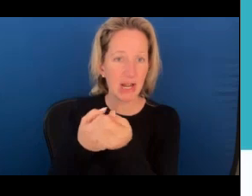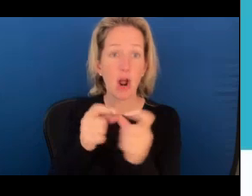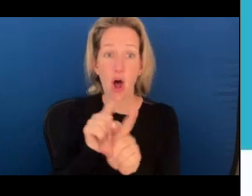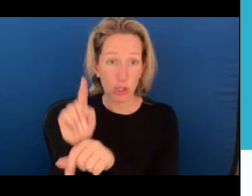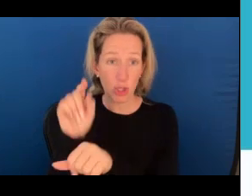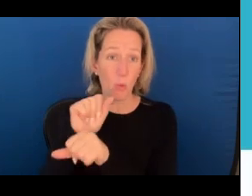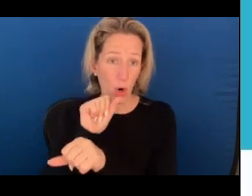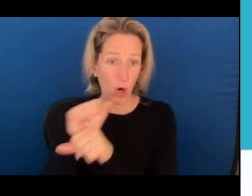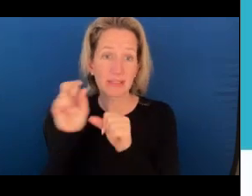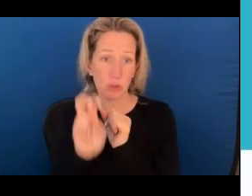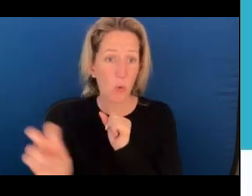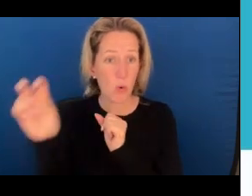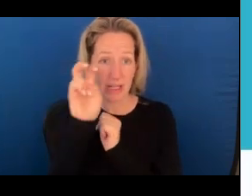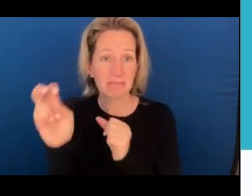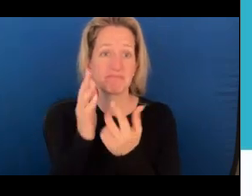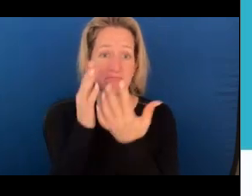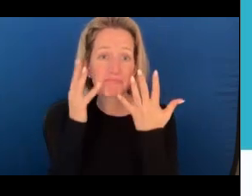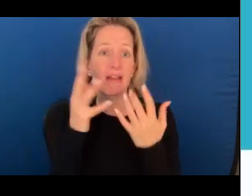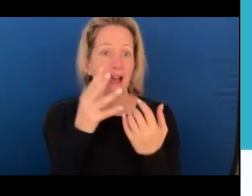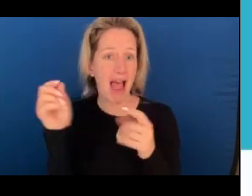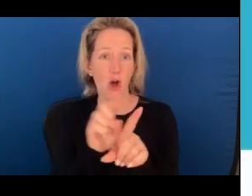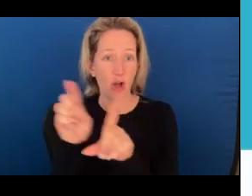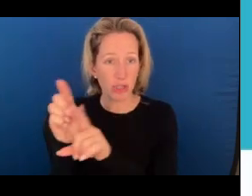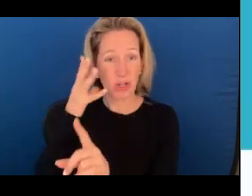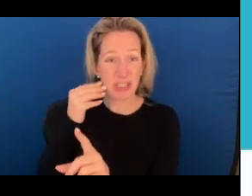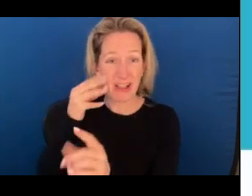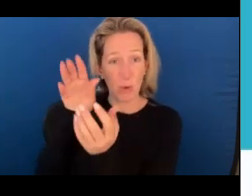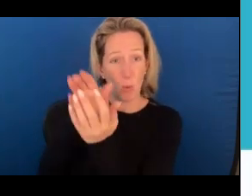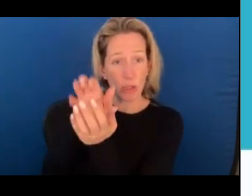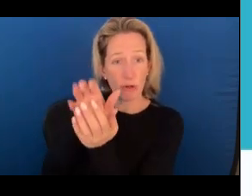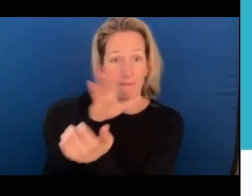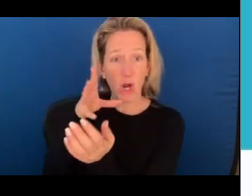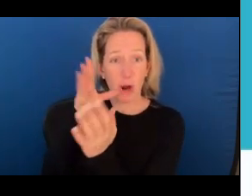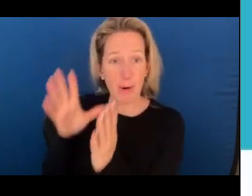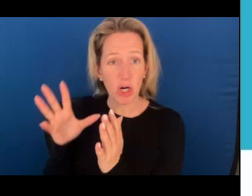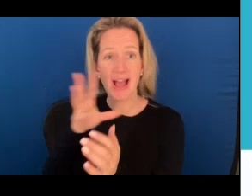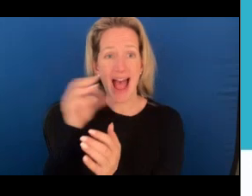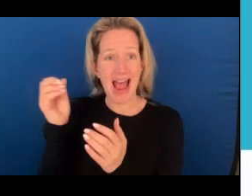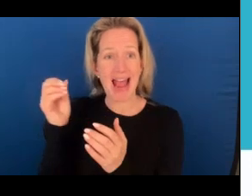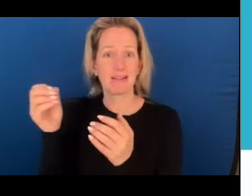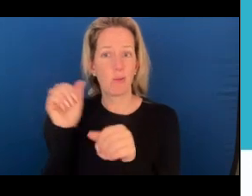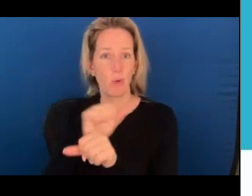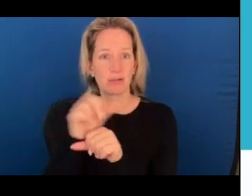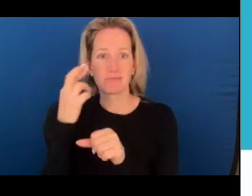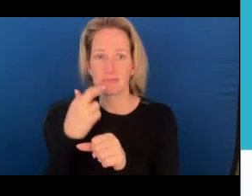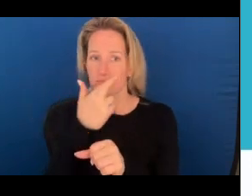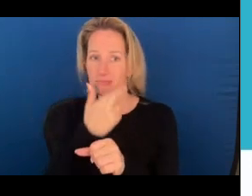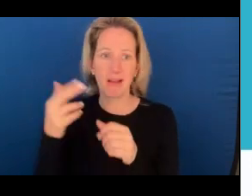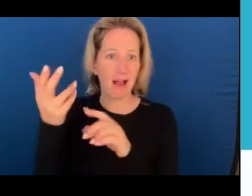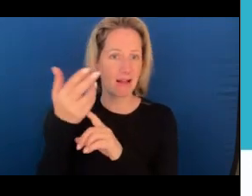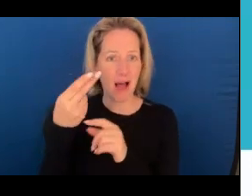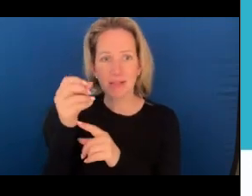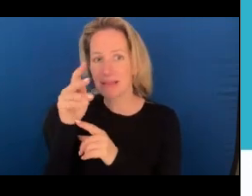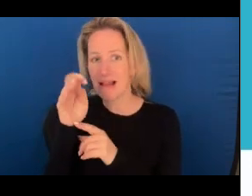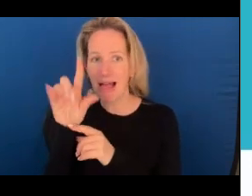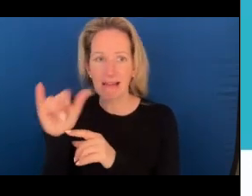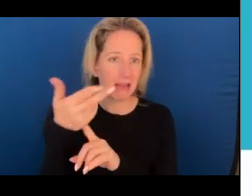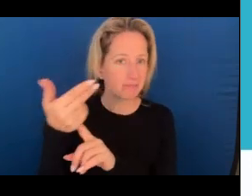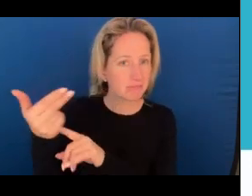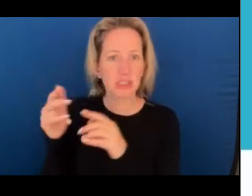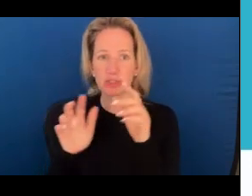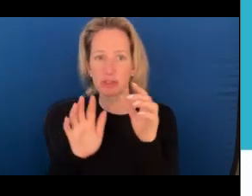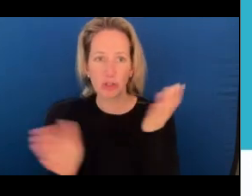industry. She's also been an oyster farmer. She's also a hospitality service worker. So the perfect advocate and